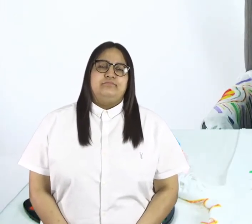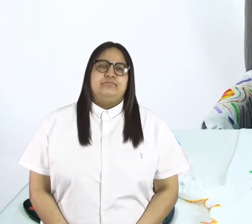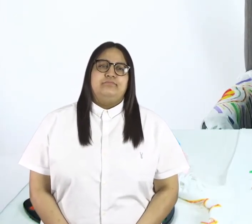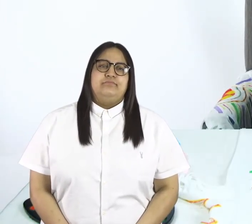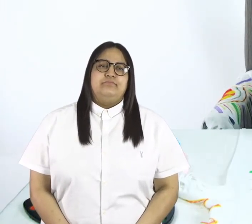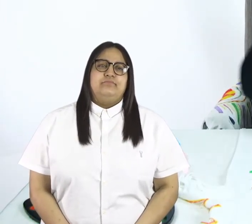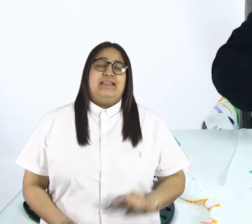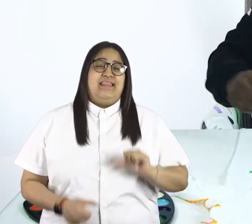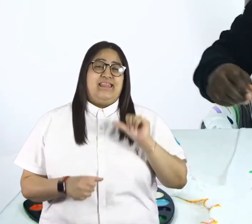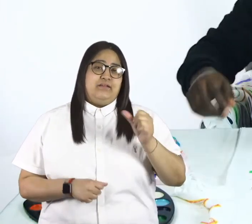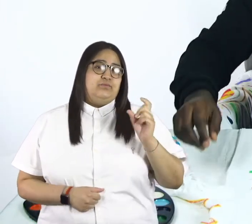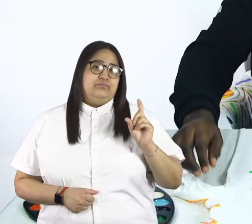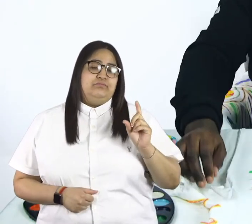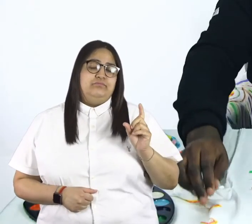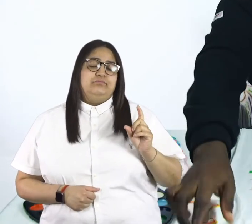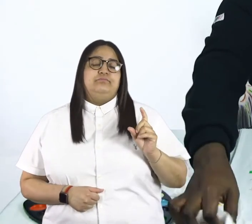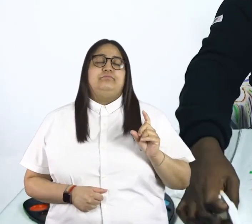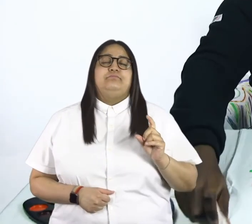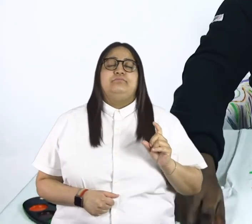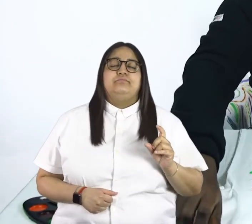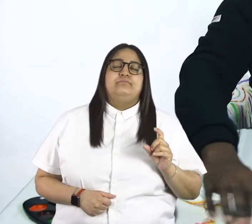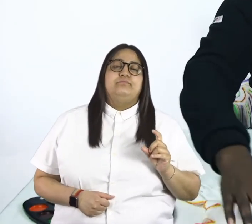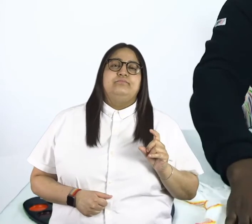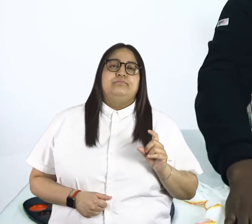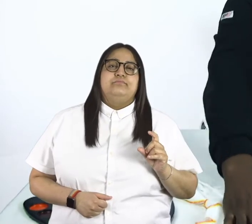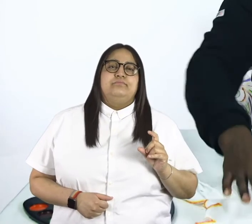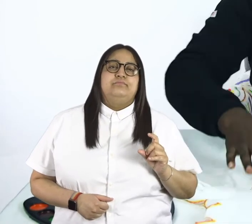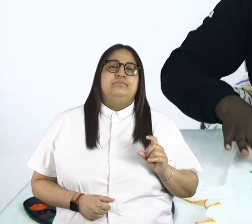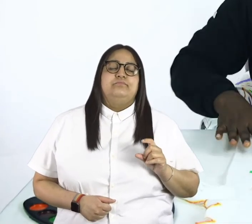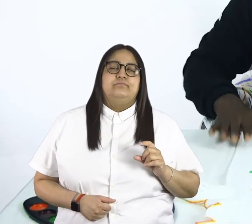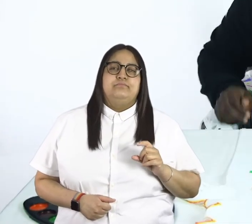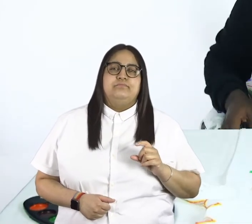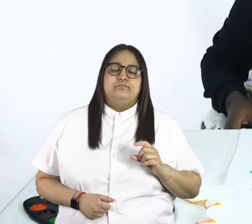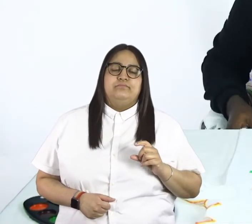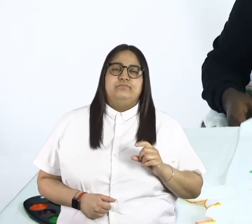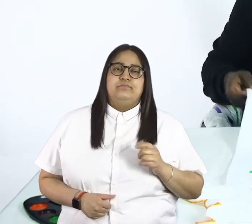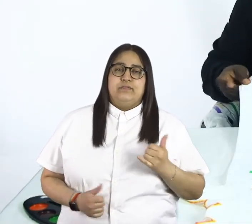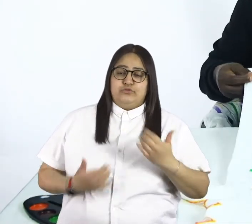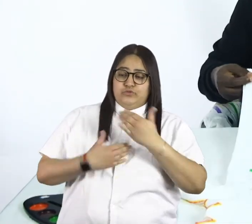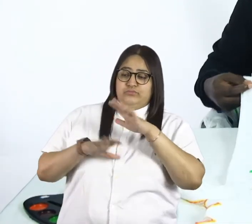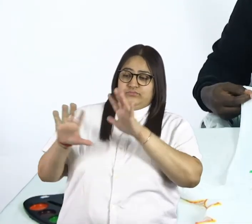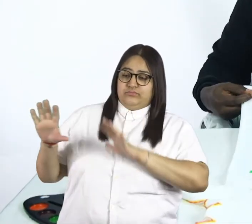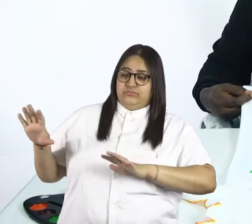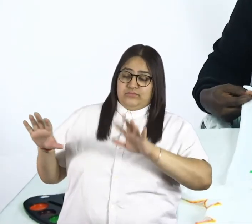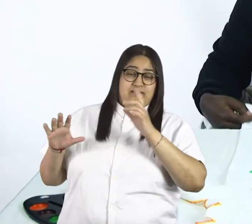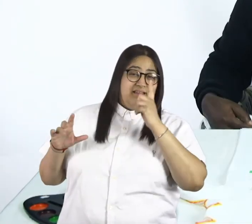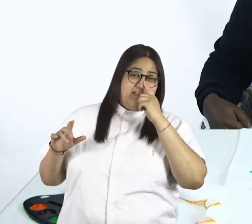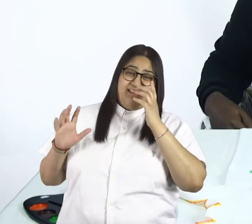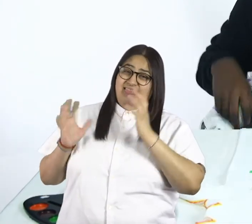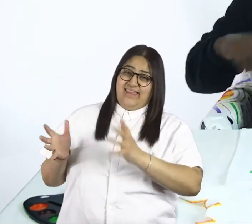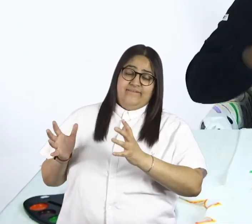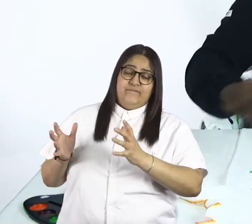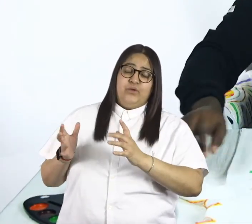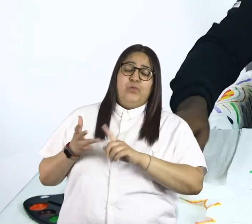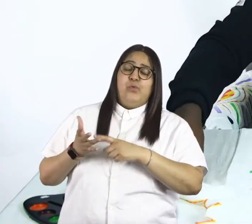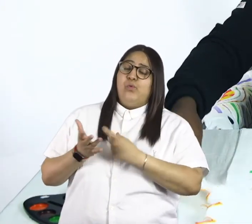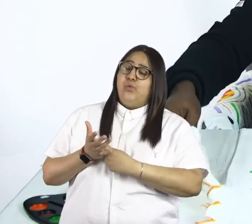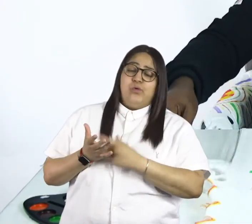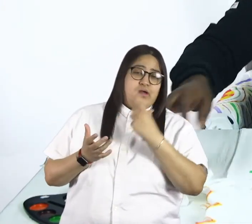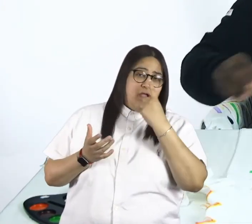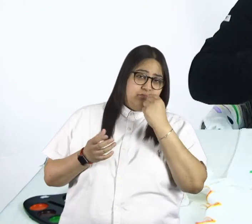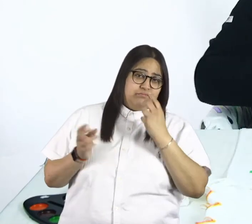And then next, what you could do to fill in, you can now leave your t-shirt like this. You can either leave your t-shirt like this, or like I said earlier